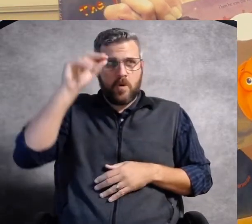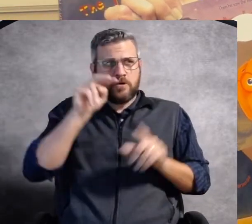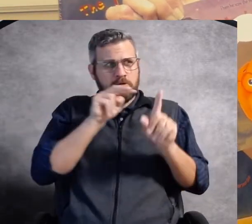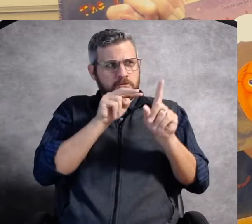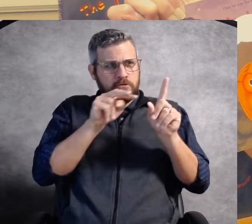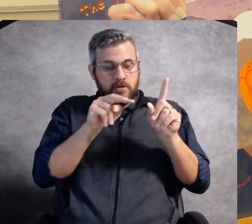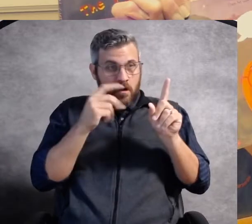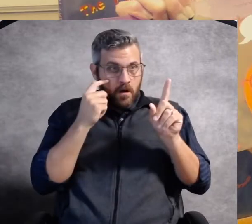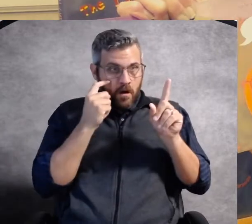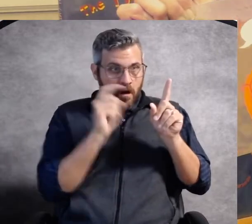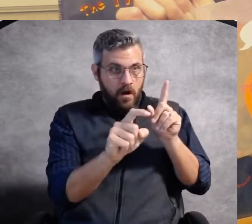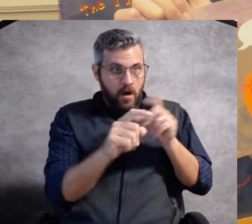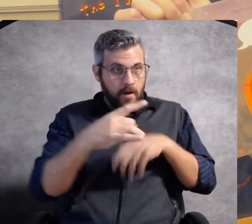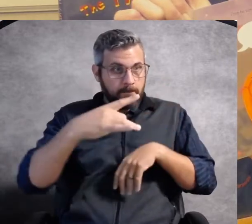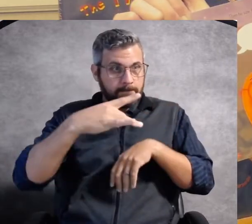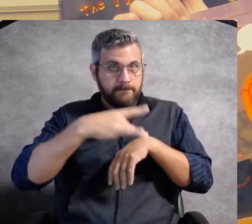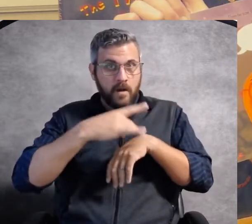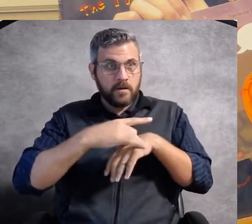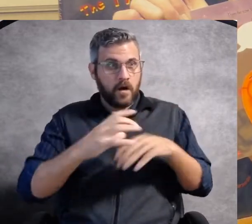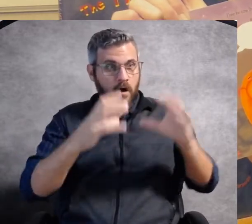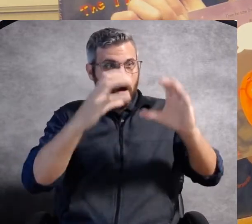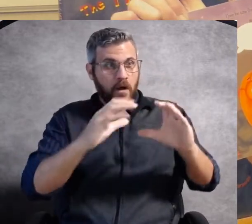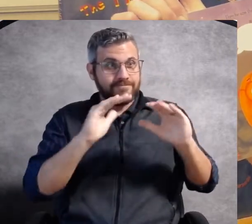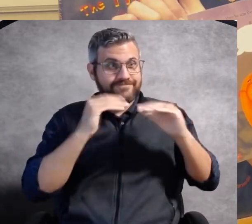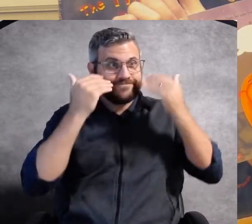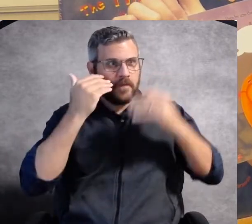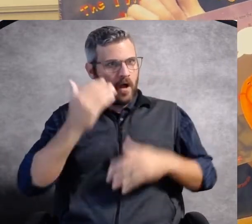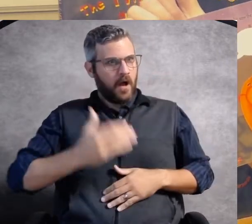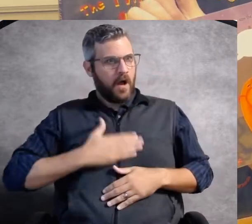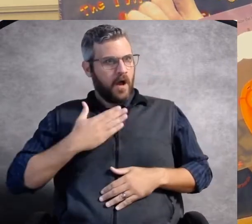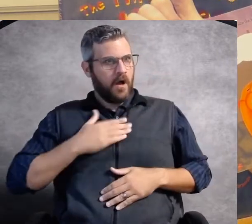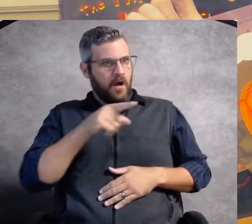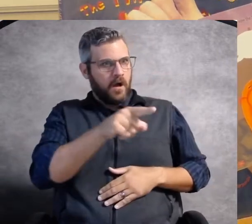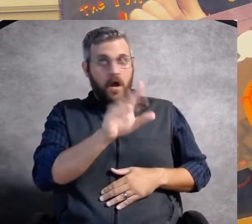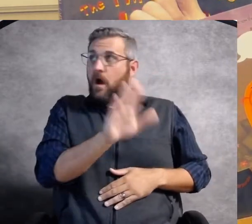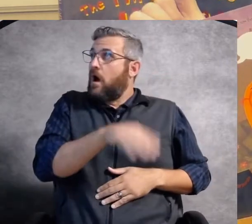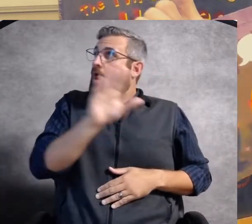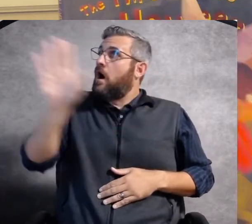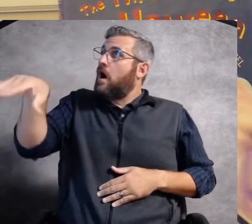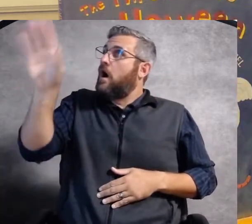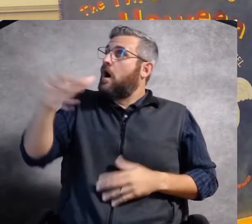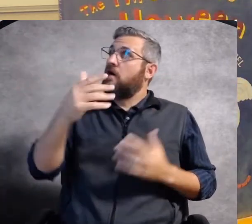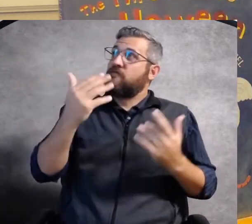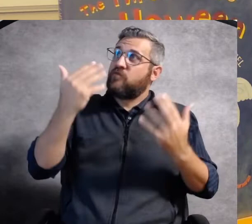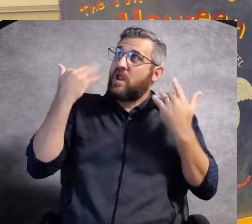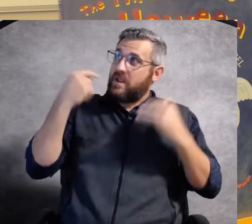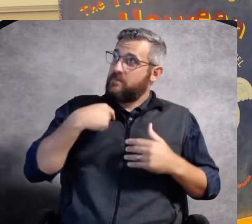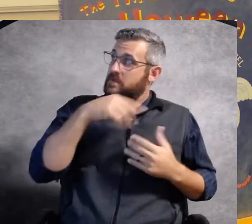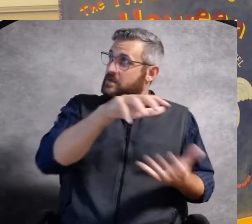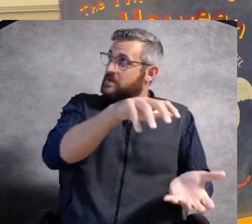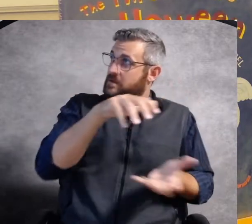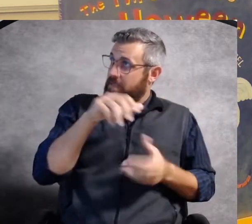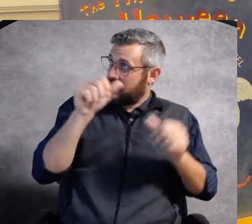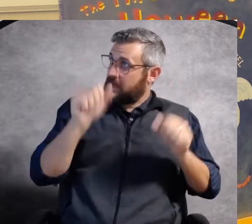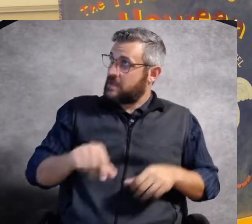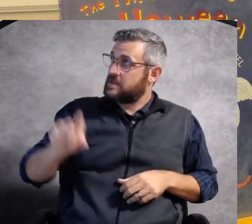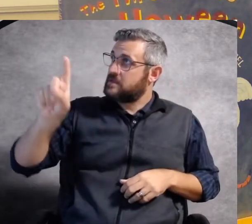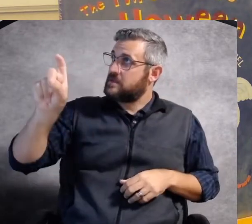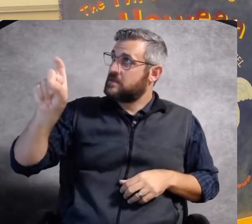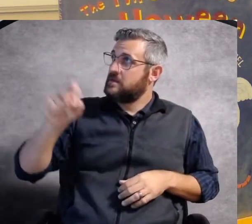Then he saw the happy pumpkin. This one looks friendly. Can I have it?